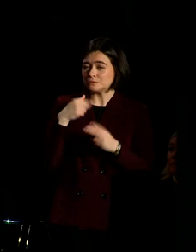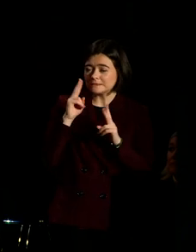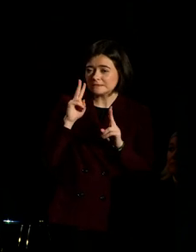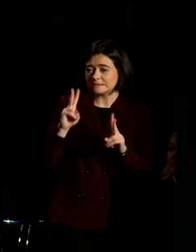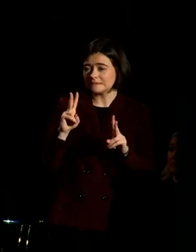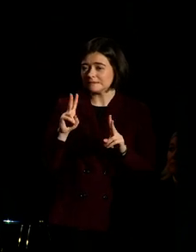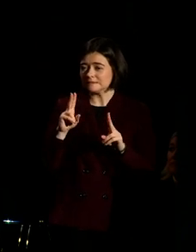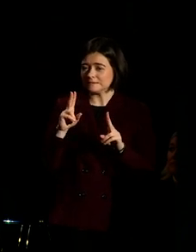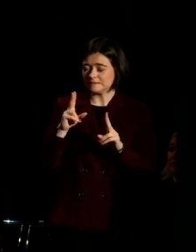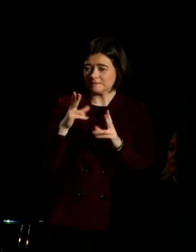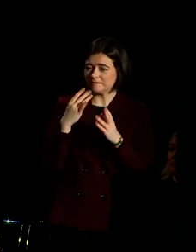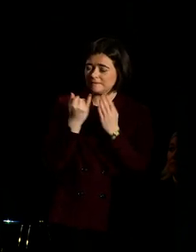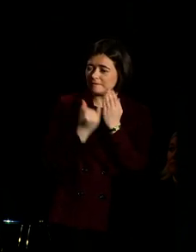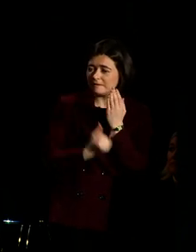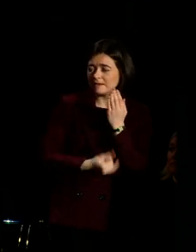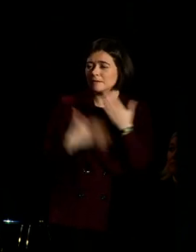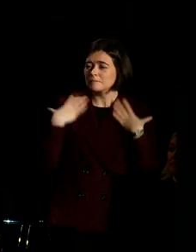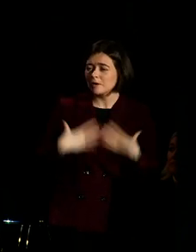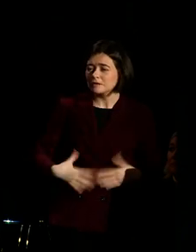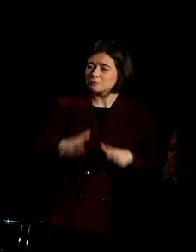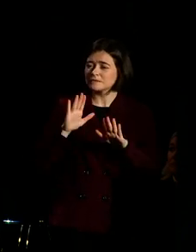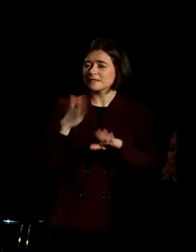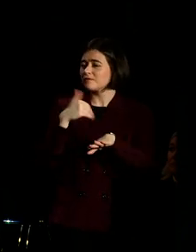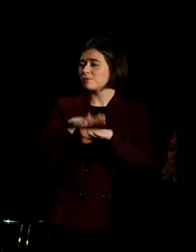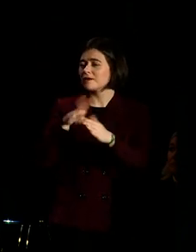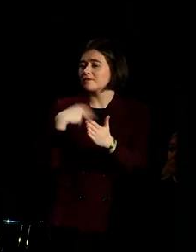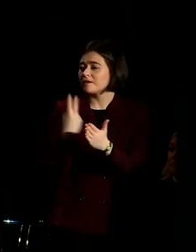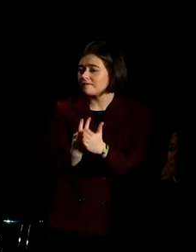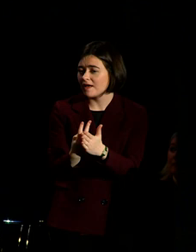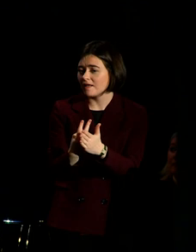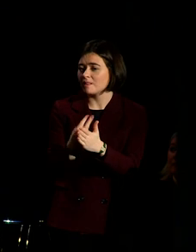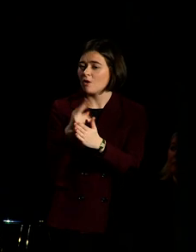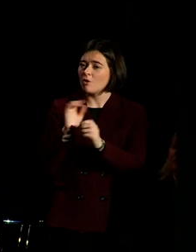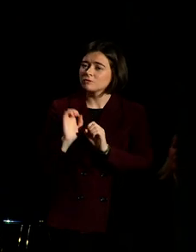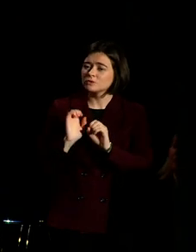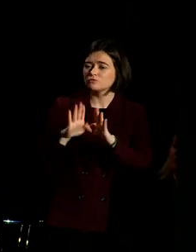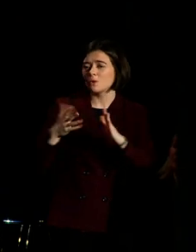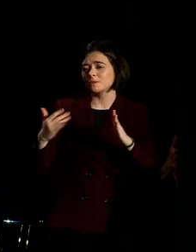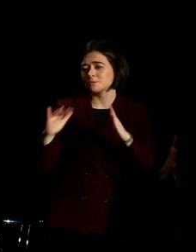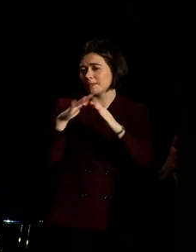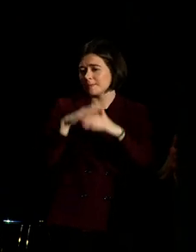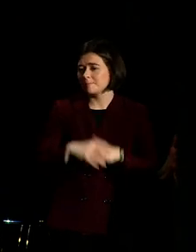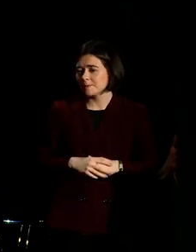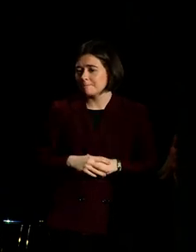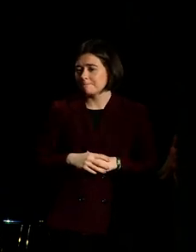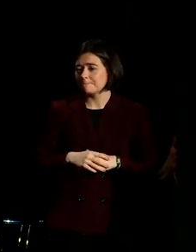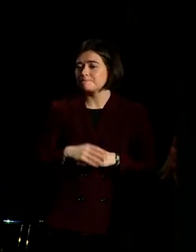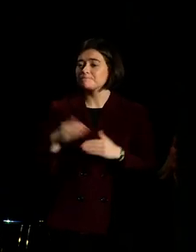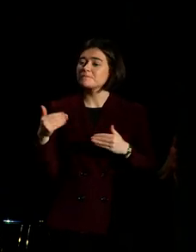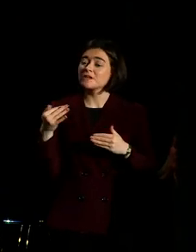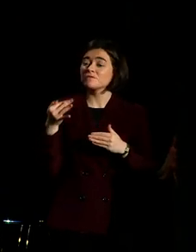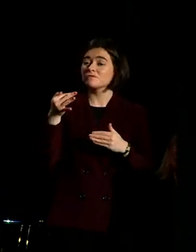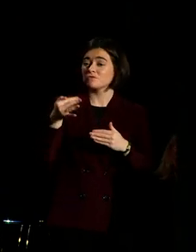The emaciated bodies left where they fell or thrown into heap. In front of